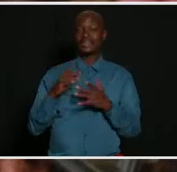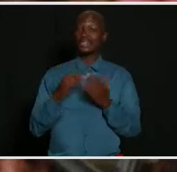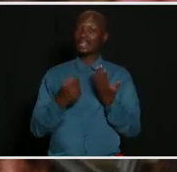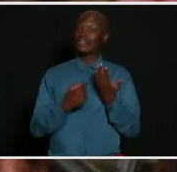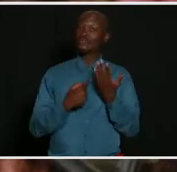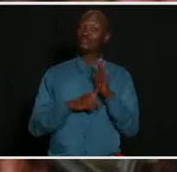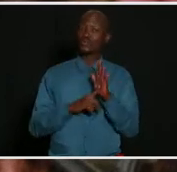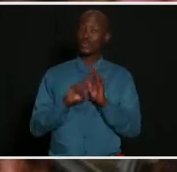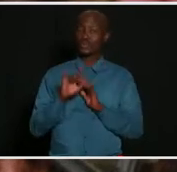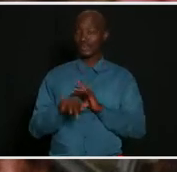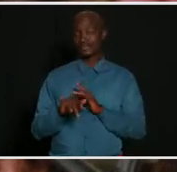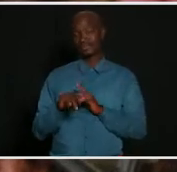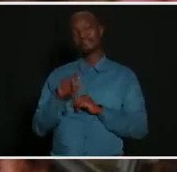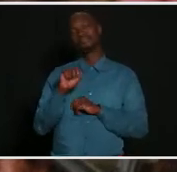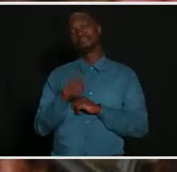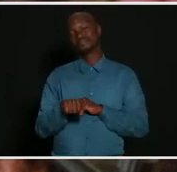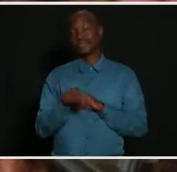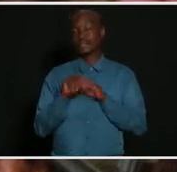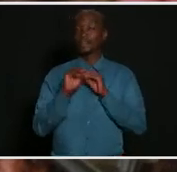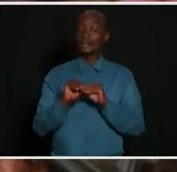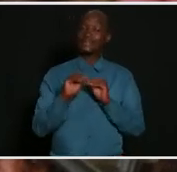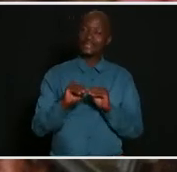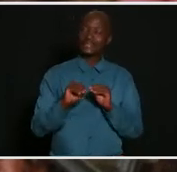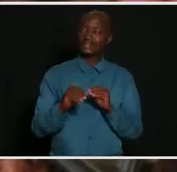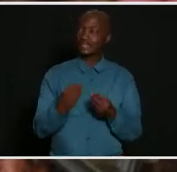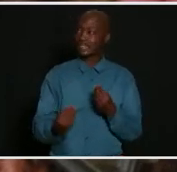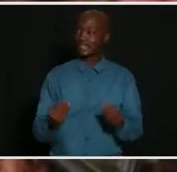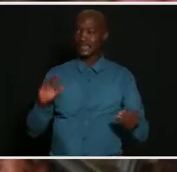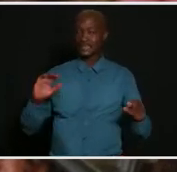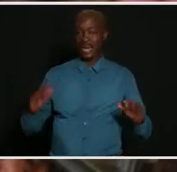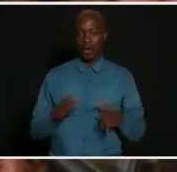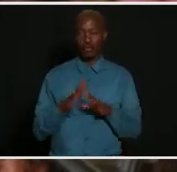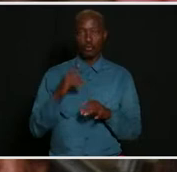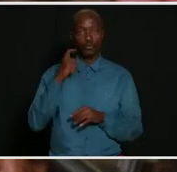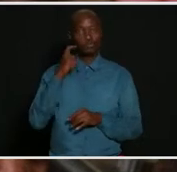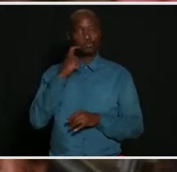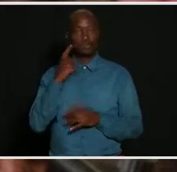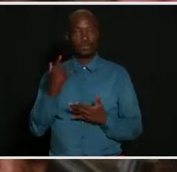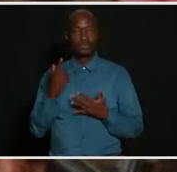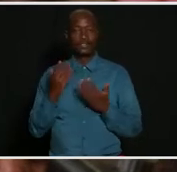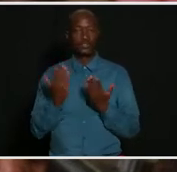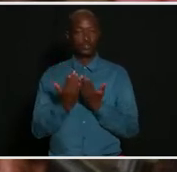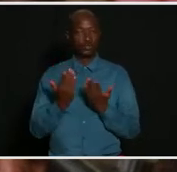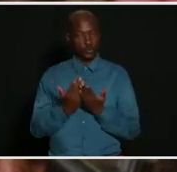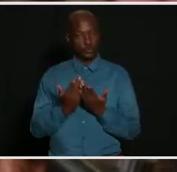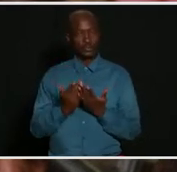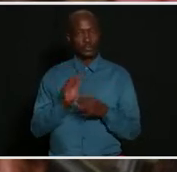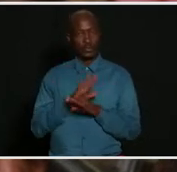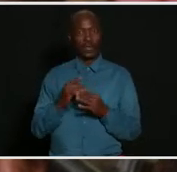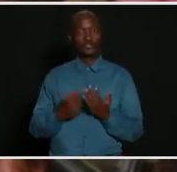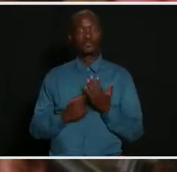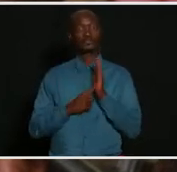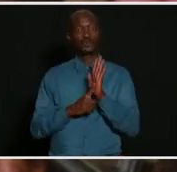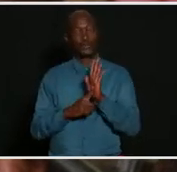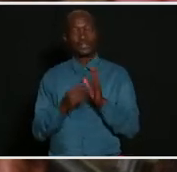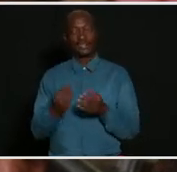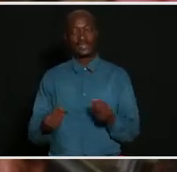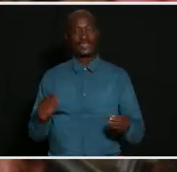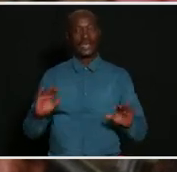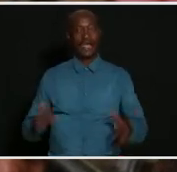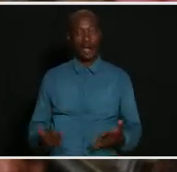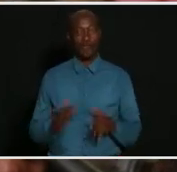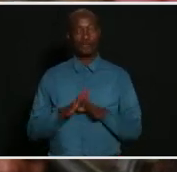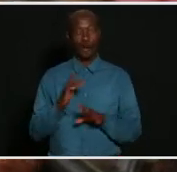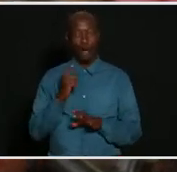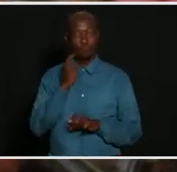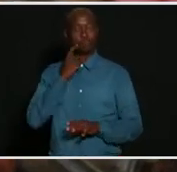showing that ironically by teaching kids how not to get pregnant schools were actually showing kids how